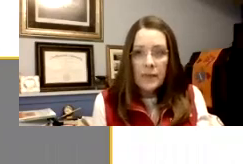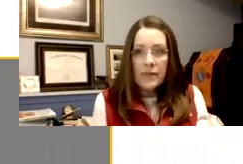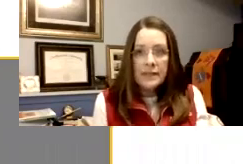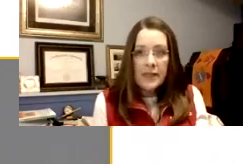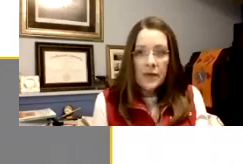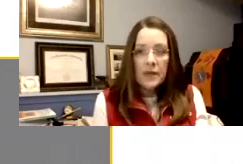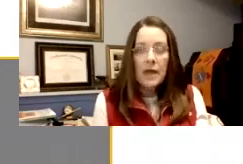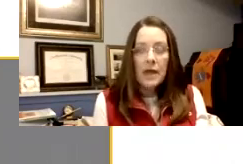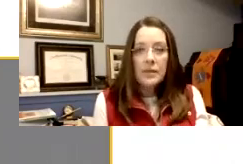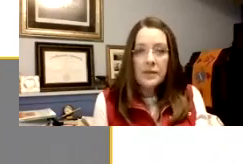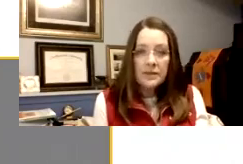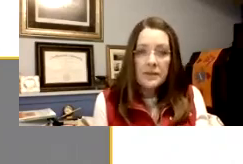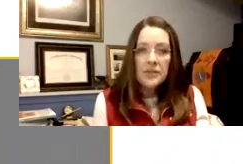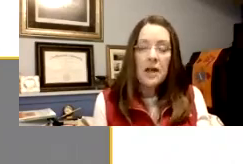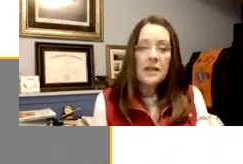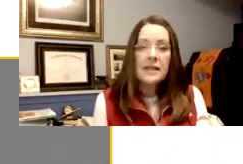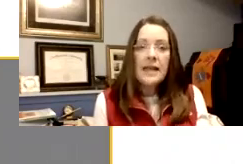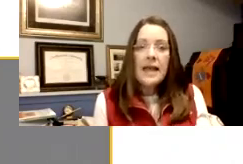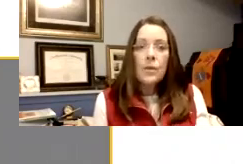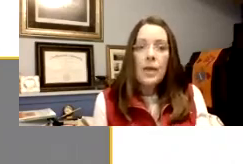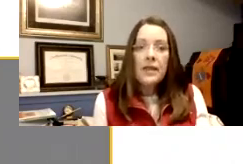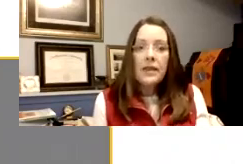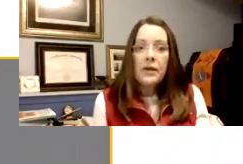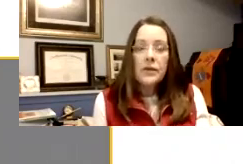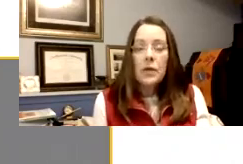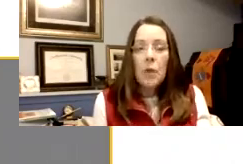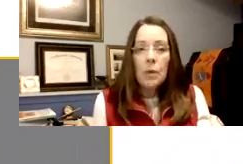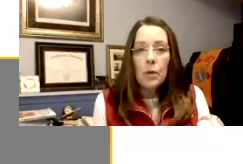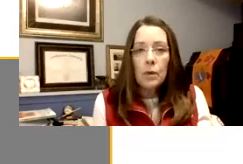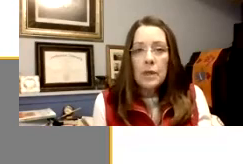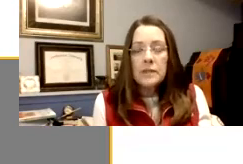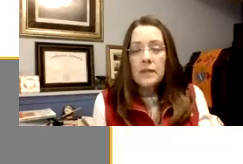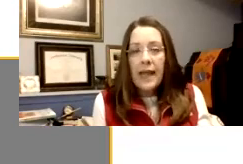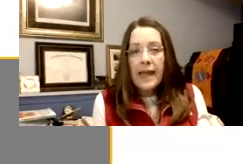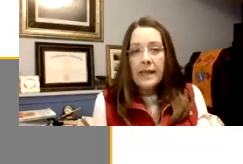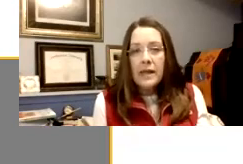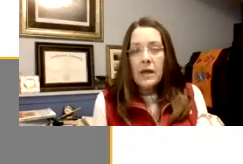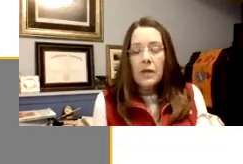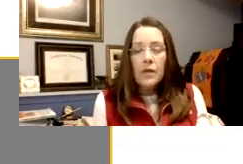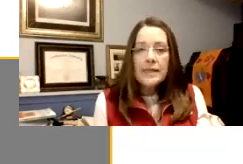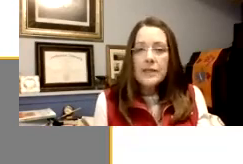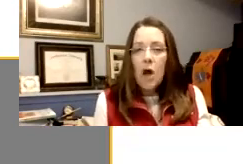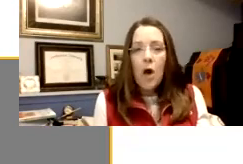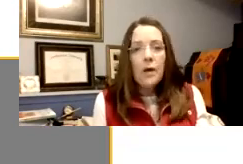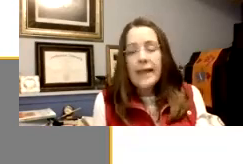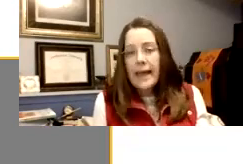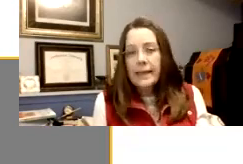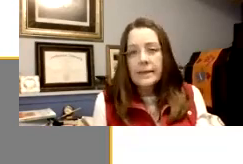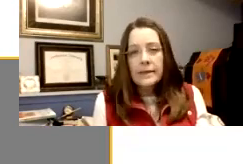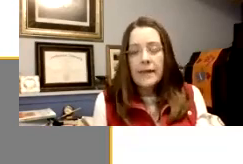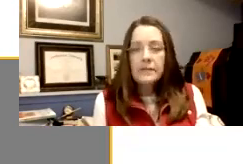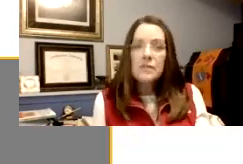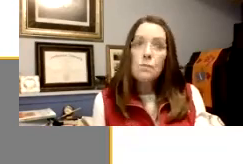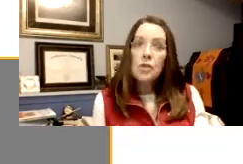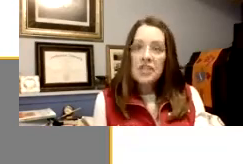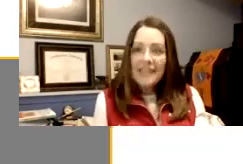when there's a hearing loss and when there's a vision loss and when there's a global delay, those things all get kind